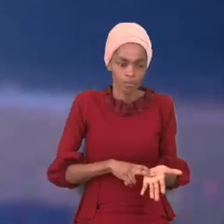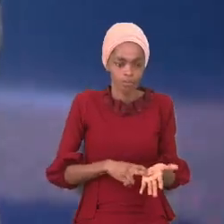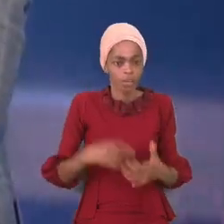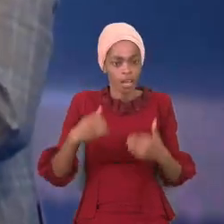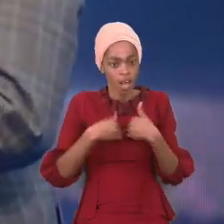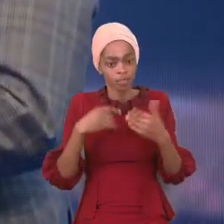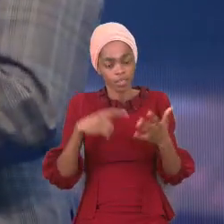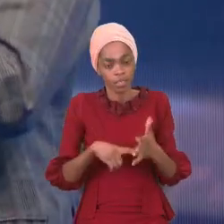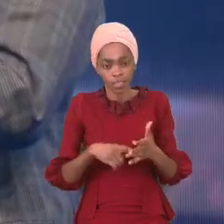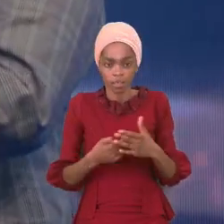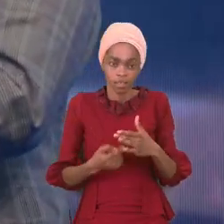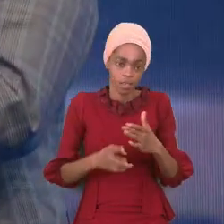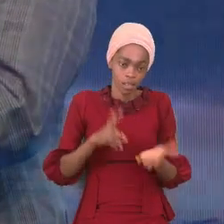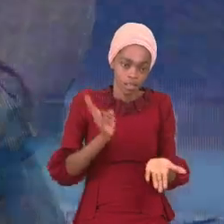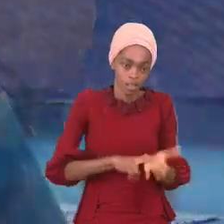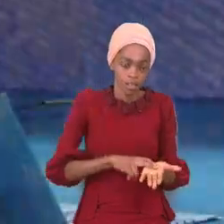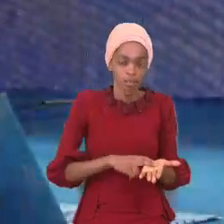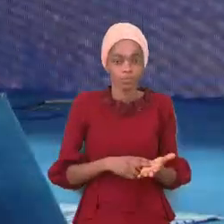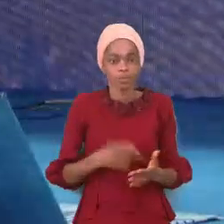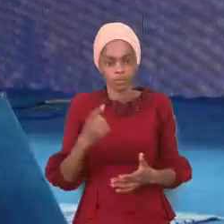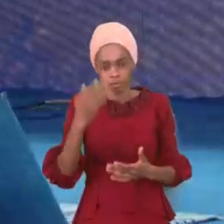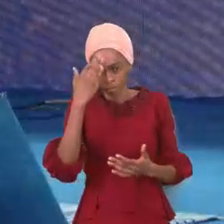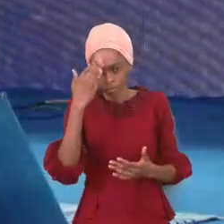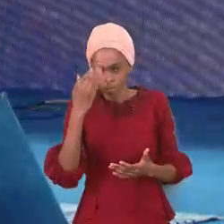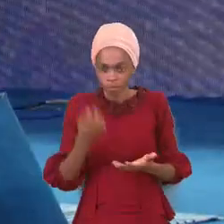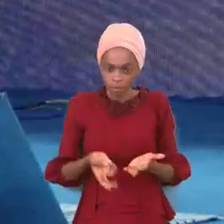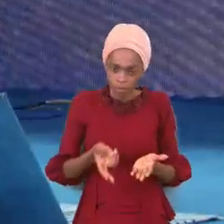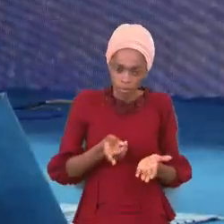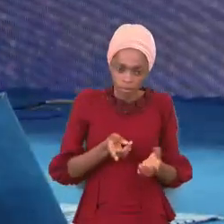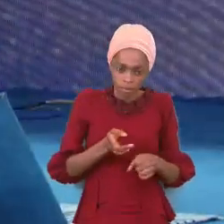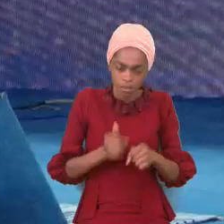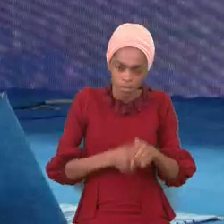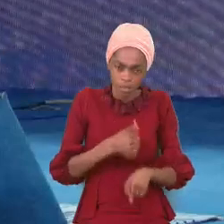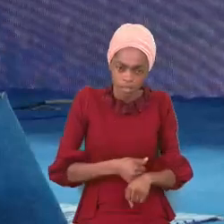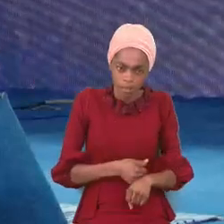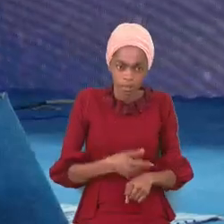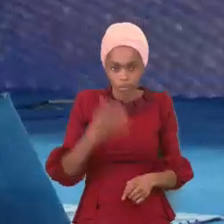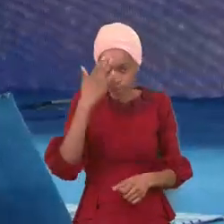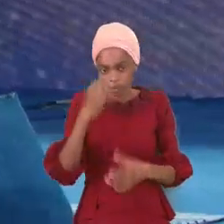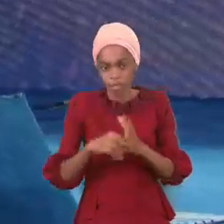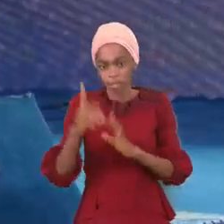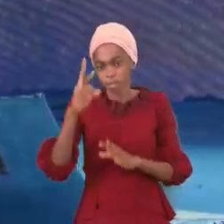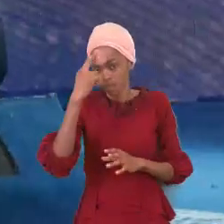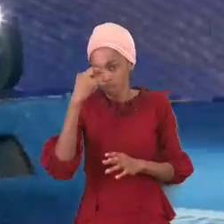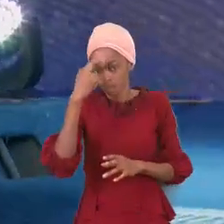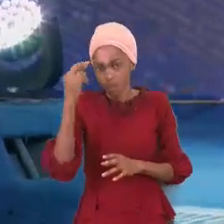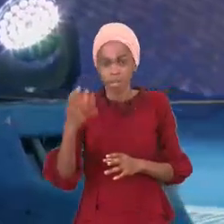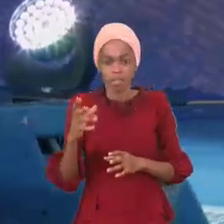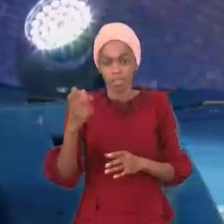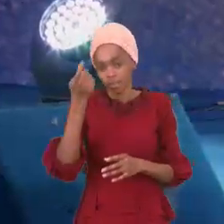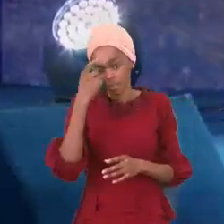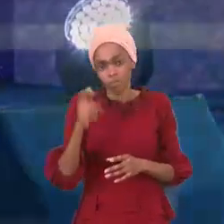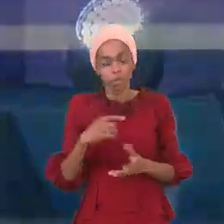this seal. You understand? Seal. In the Roman government, whenever they took